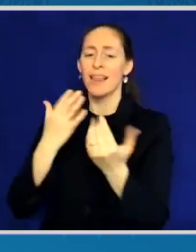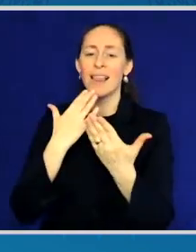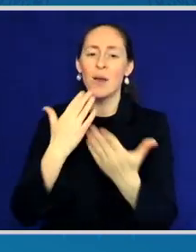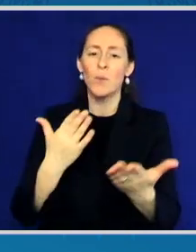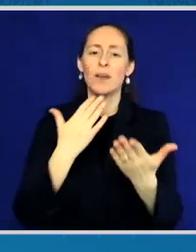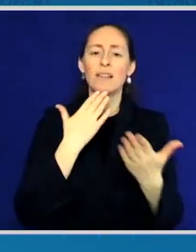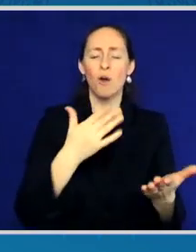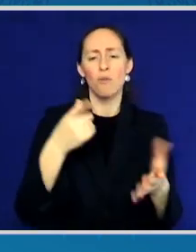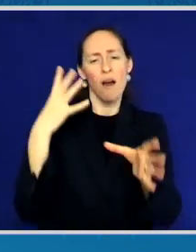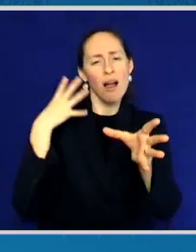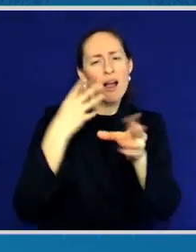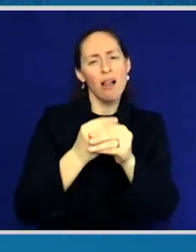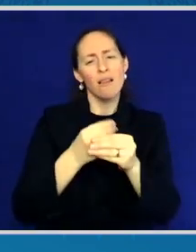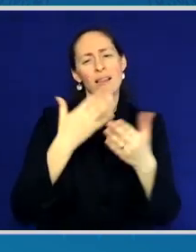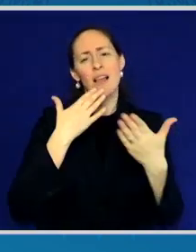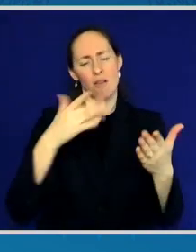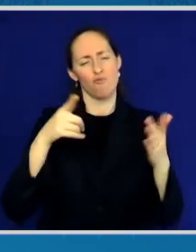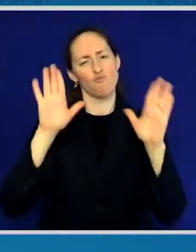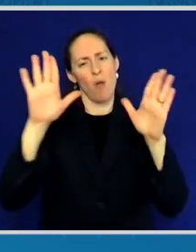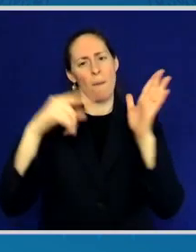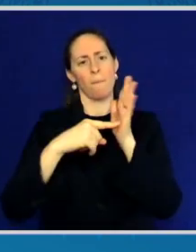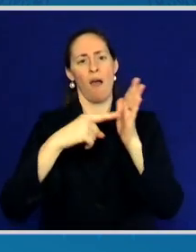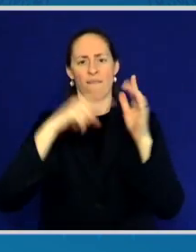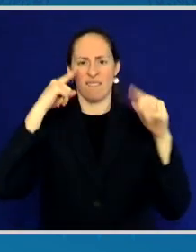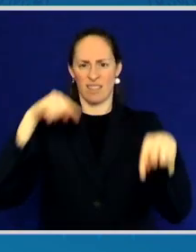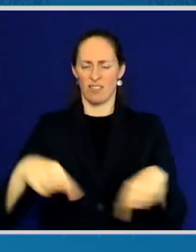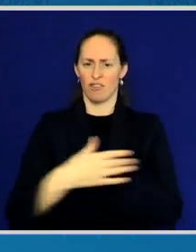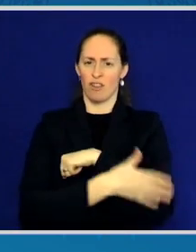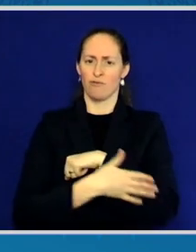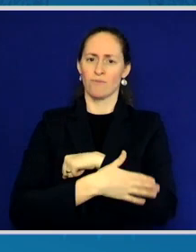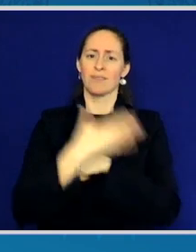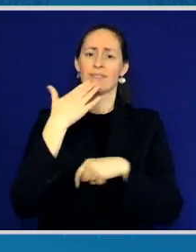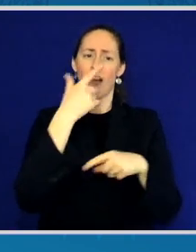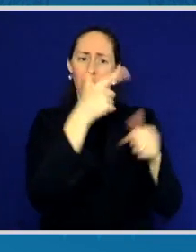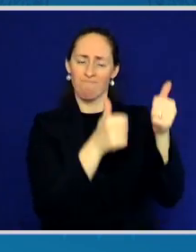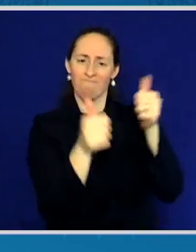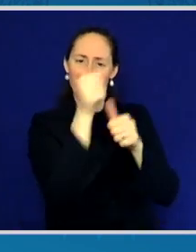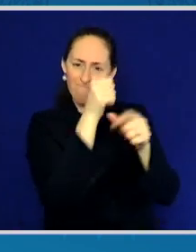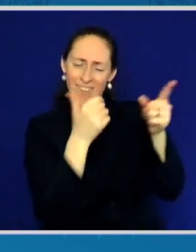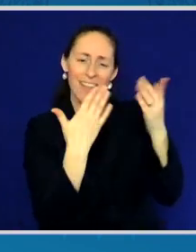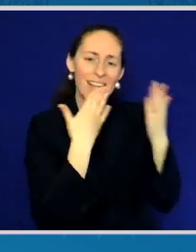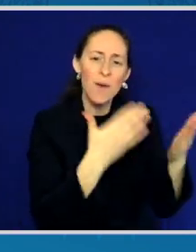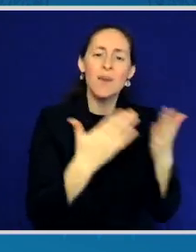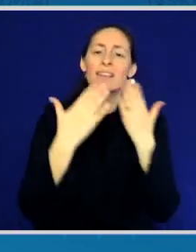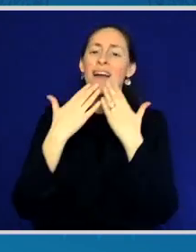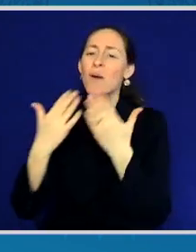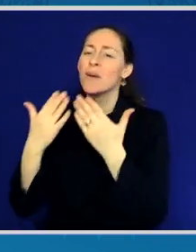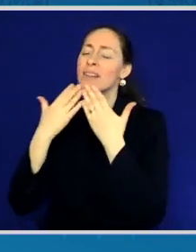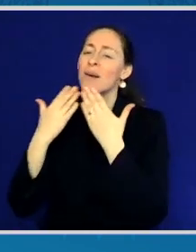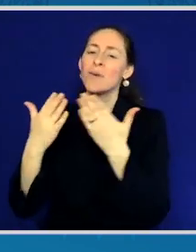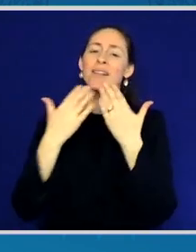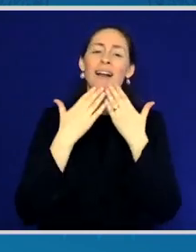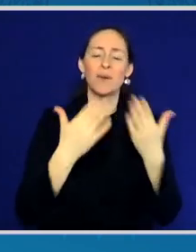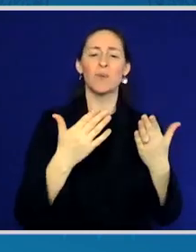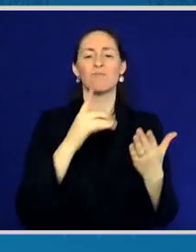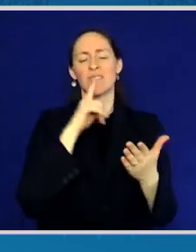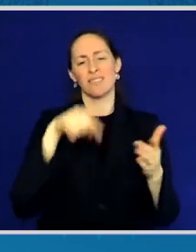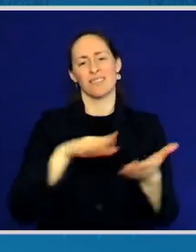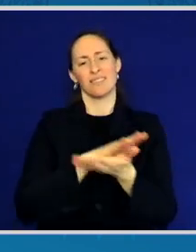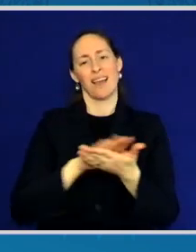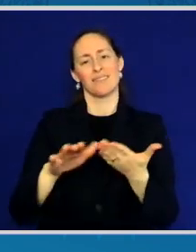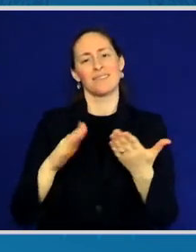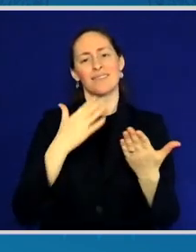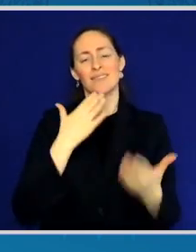country will and can do. Thank you. And, Mr. Chairman, thank you very again. much, Kamala. Thank you. Thank you. Thank you, everybody. This is really enlightening. President, could you speak